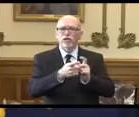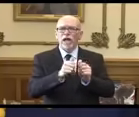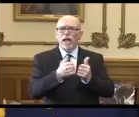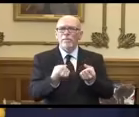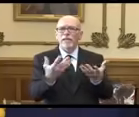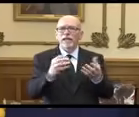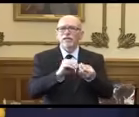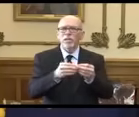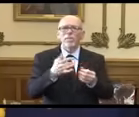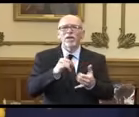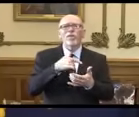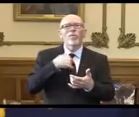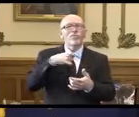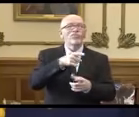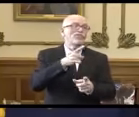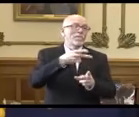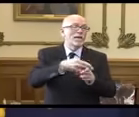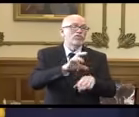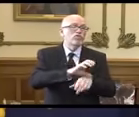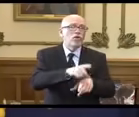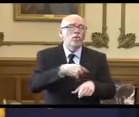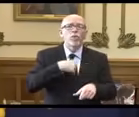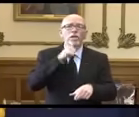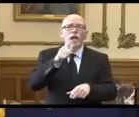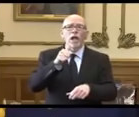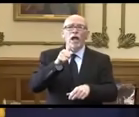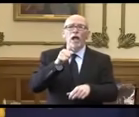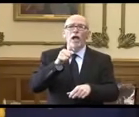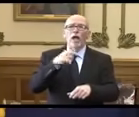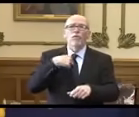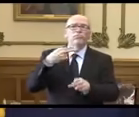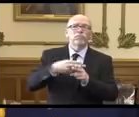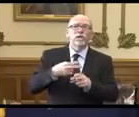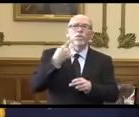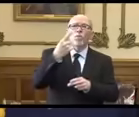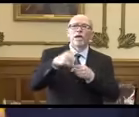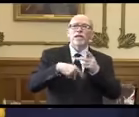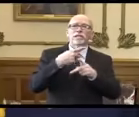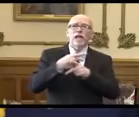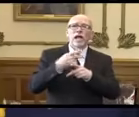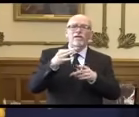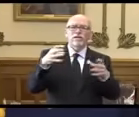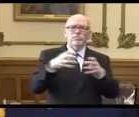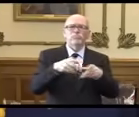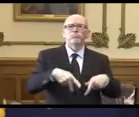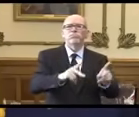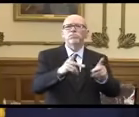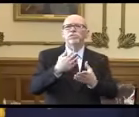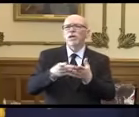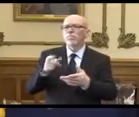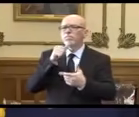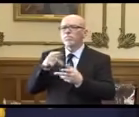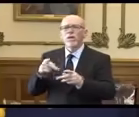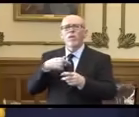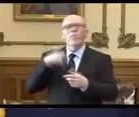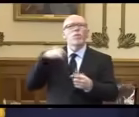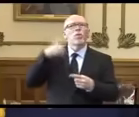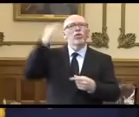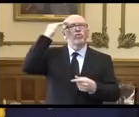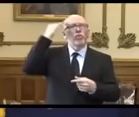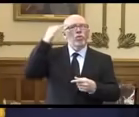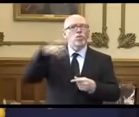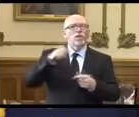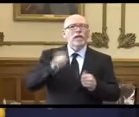haven't singled out, you mentioned churches, but we haven't singled out any one type of mass gathering, but we're very aware that that's where this